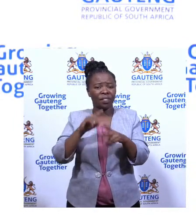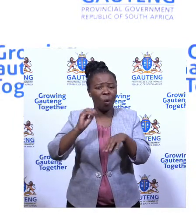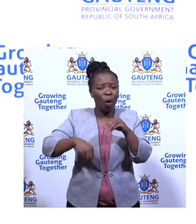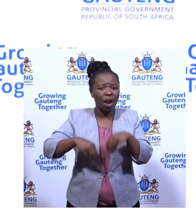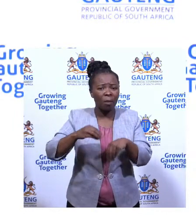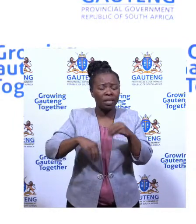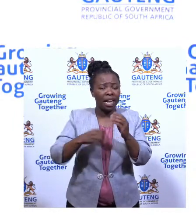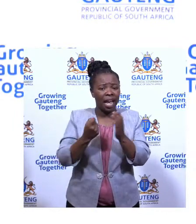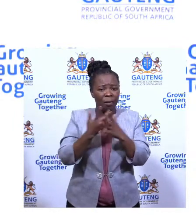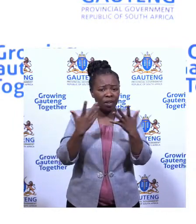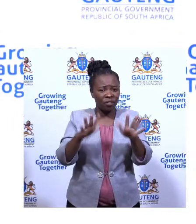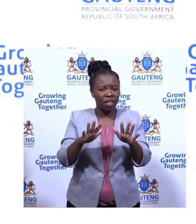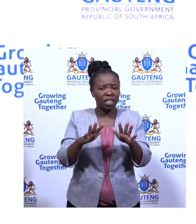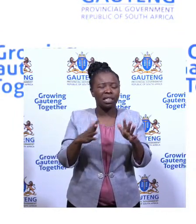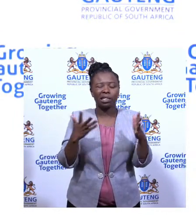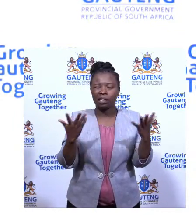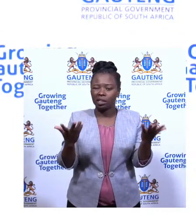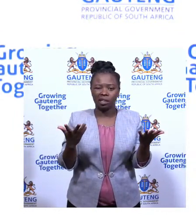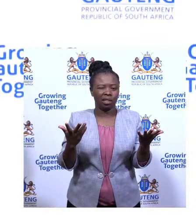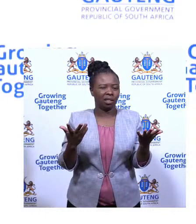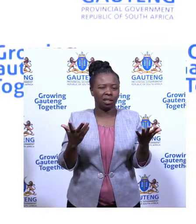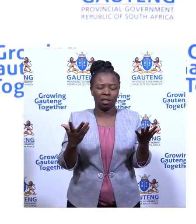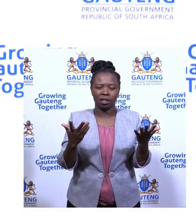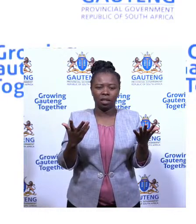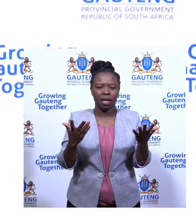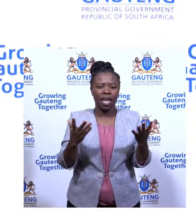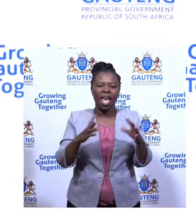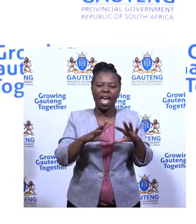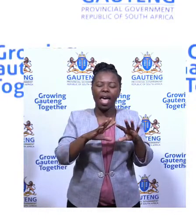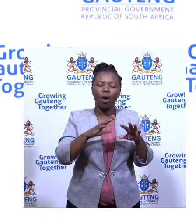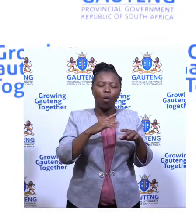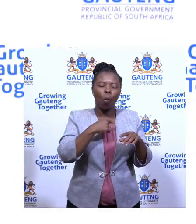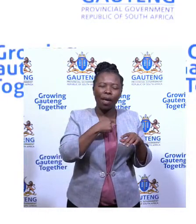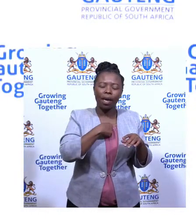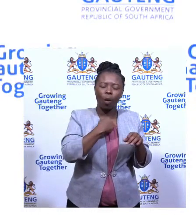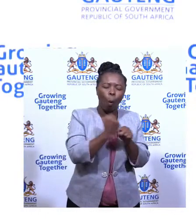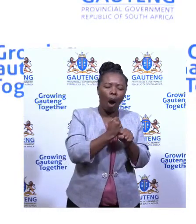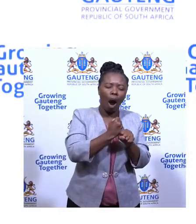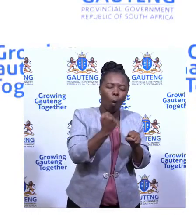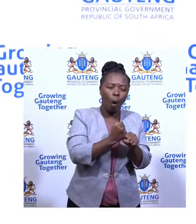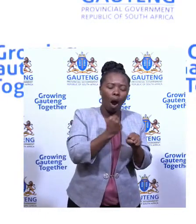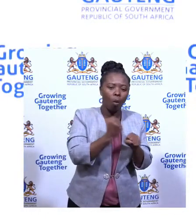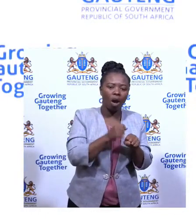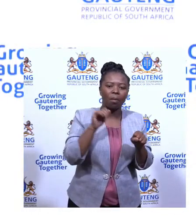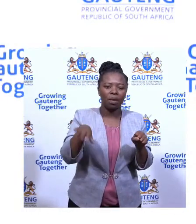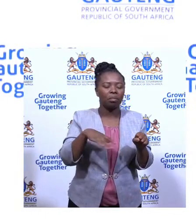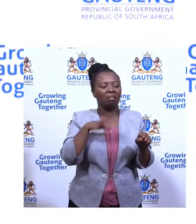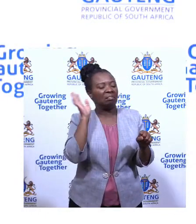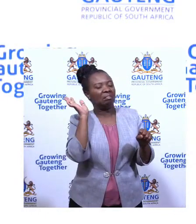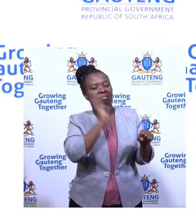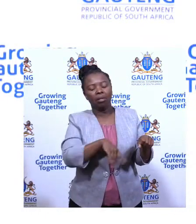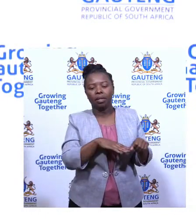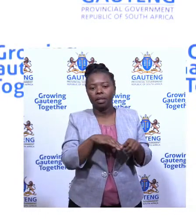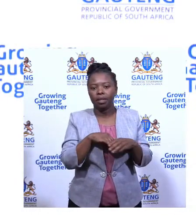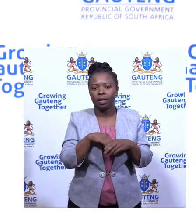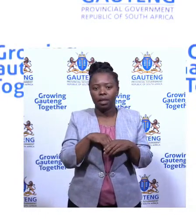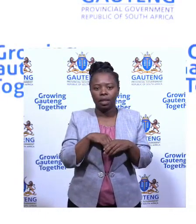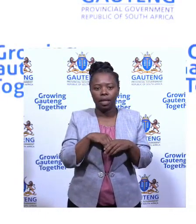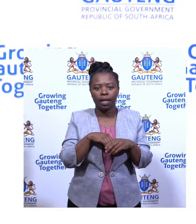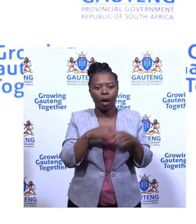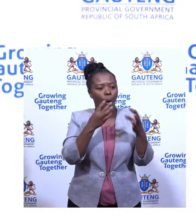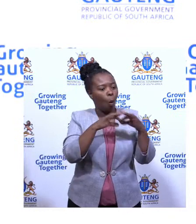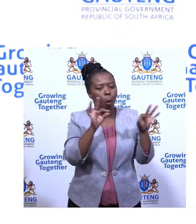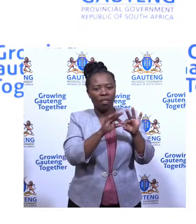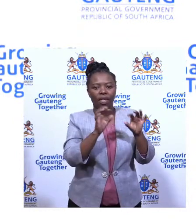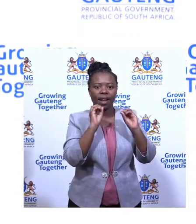has happened here has discredited every effort we put in place over a sustained period of time.